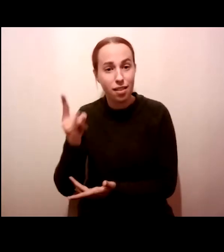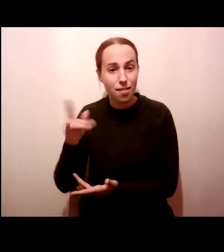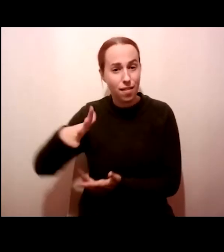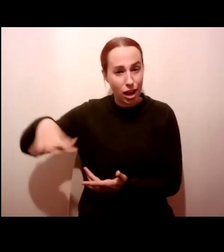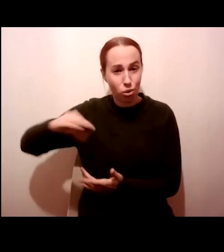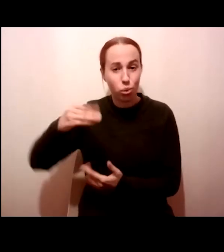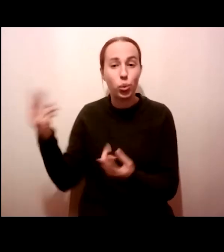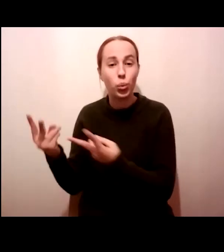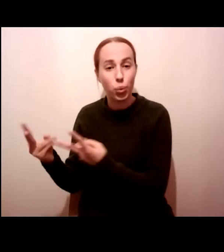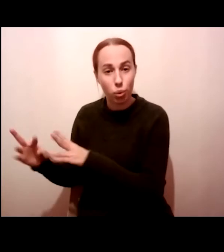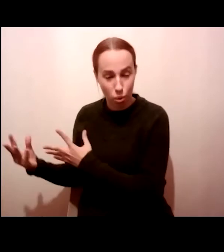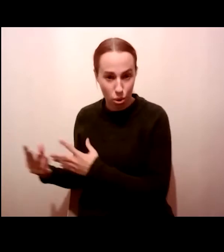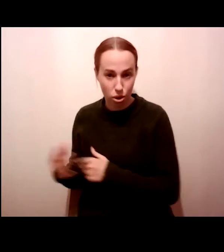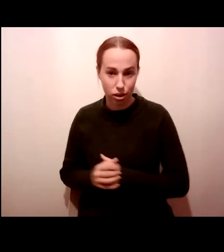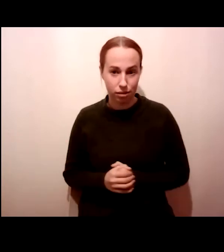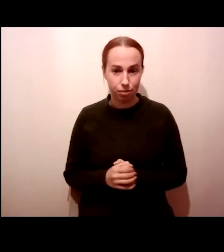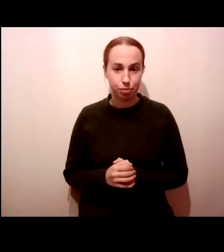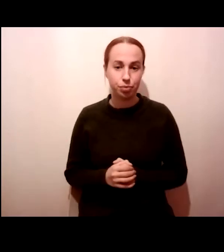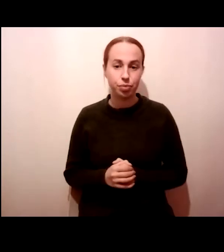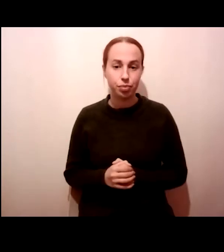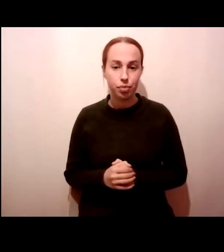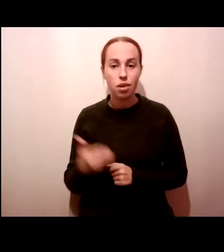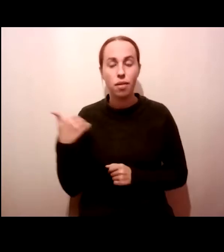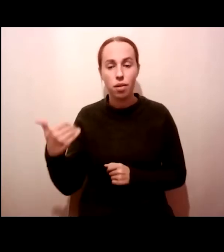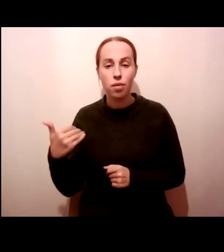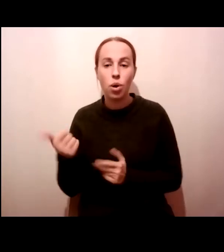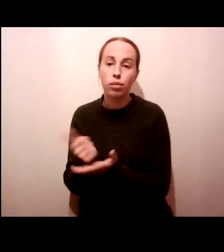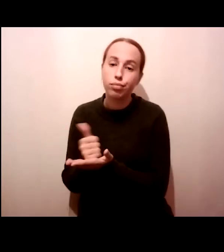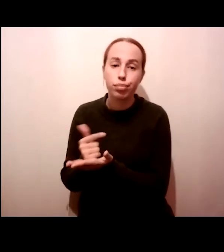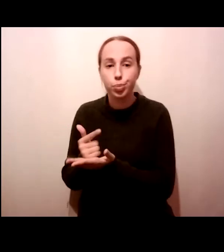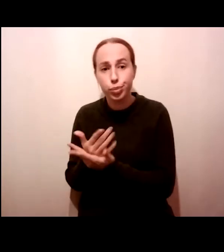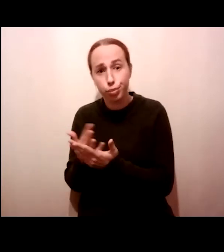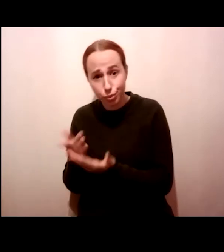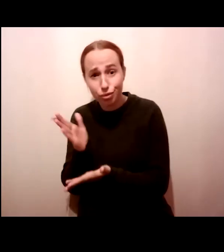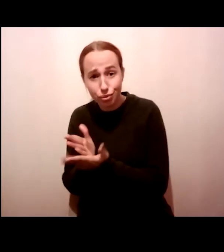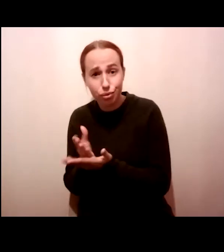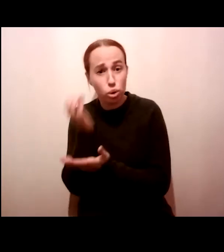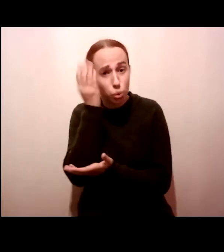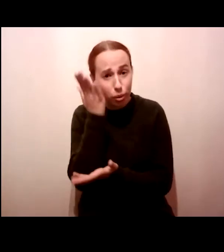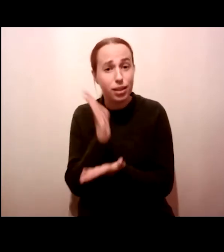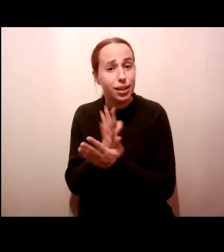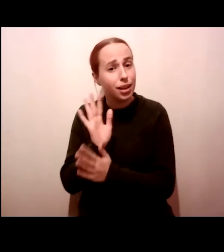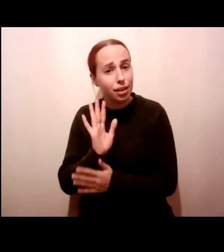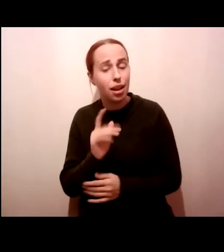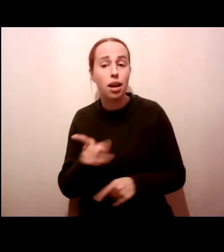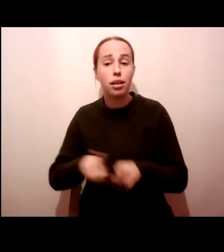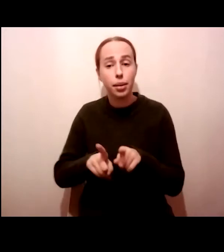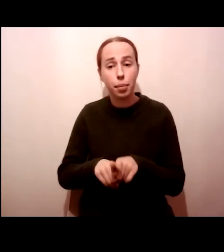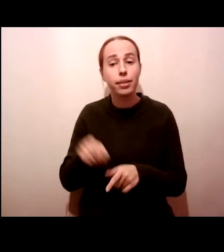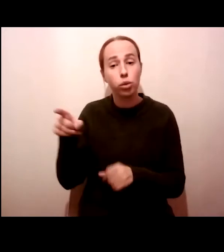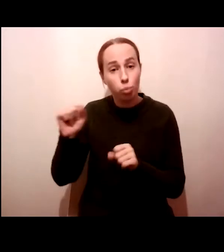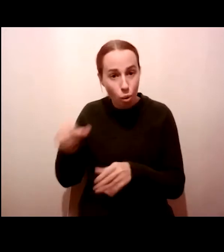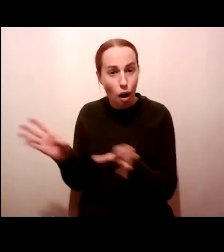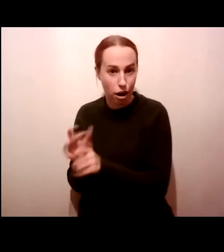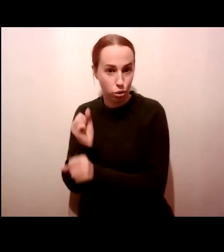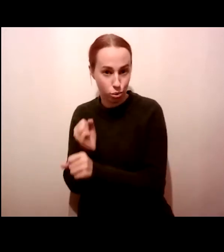whether teachers are really tolerant and respecting different identities of